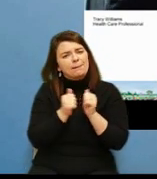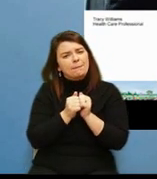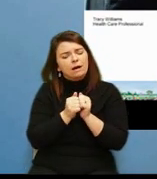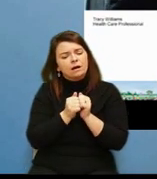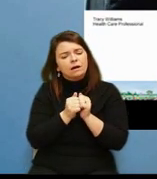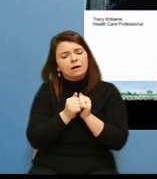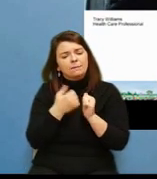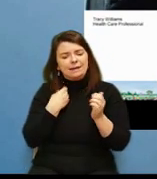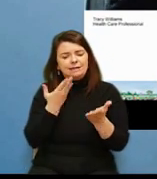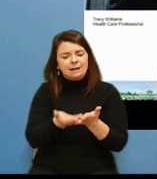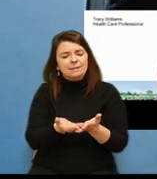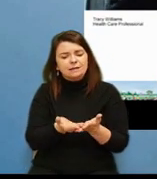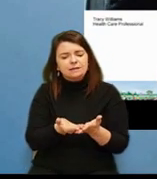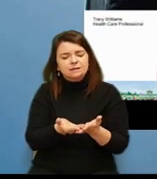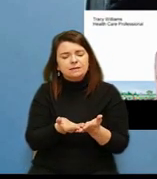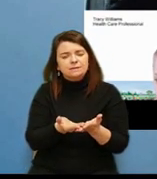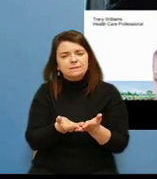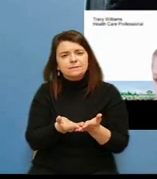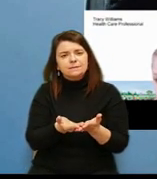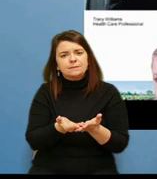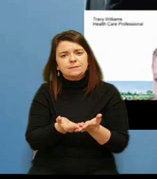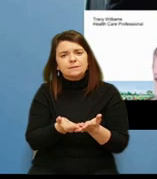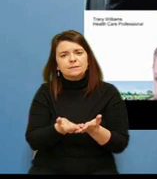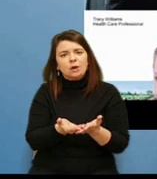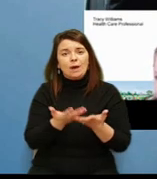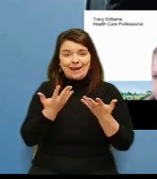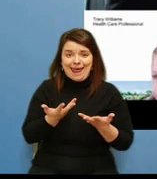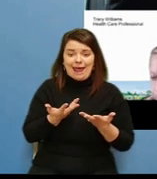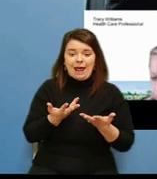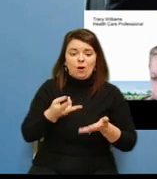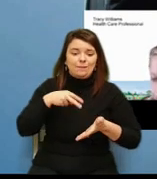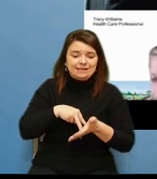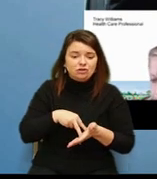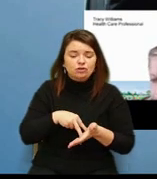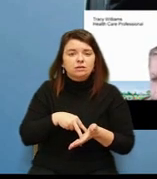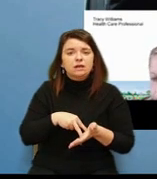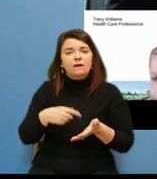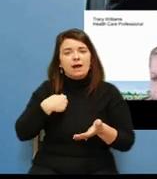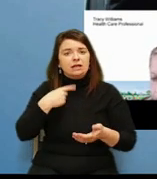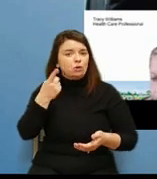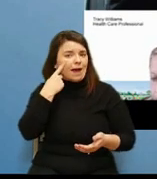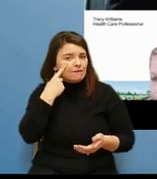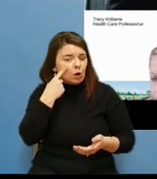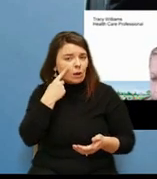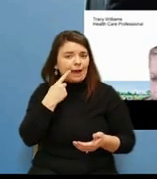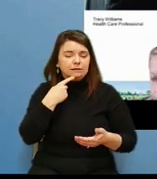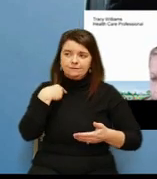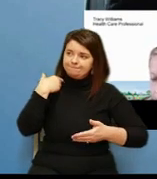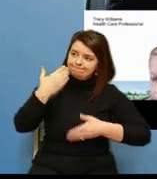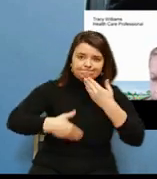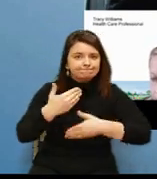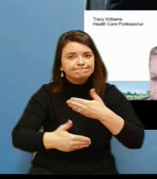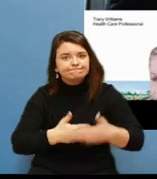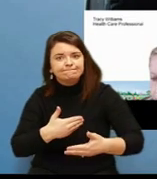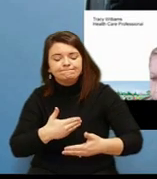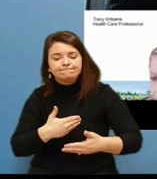for reviewing the paper that was submitted within the mail out. We are in a position now at the LCS